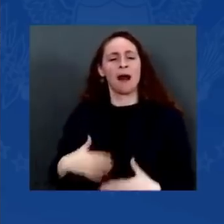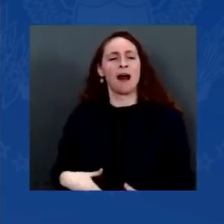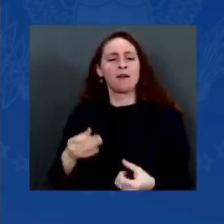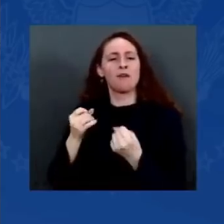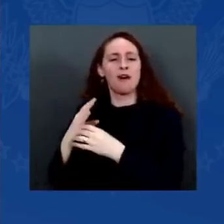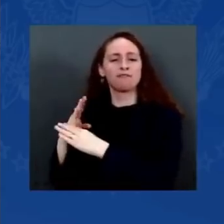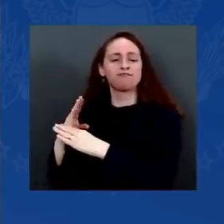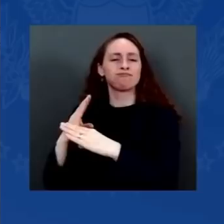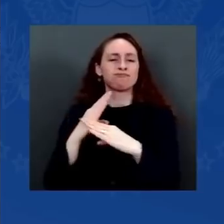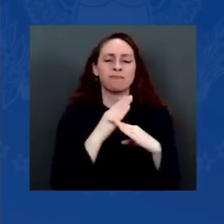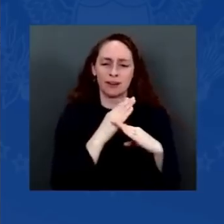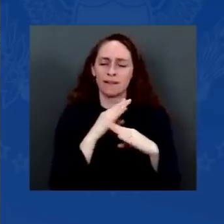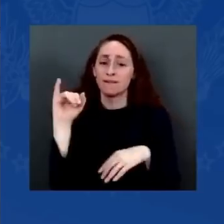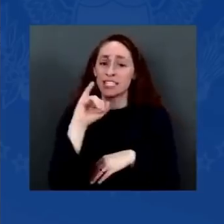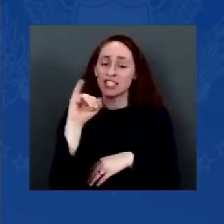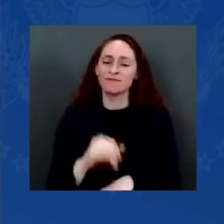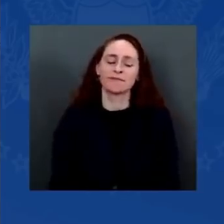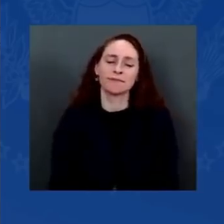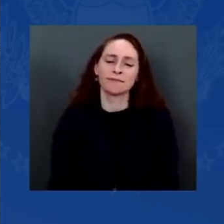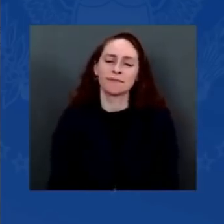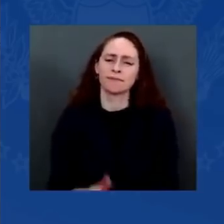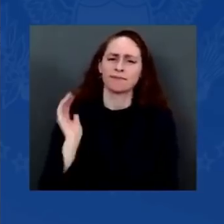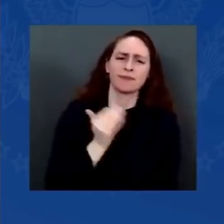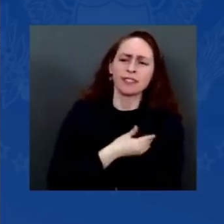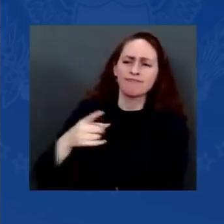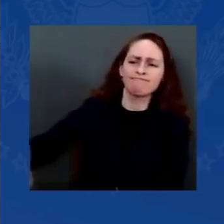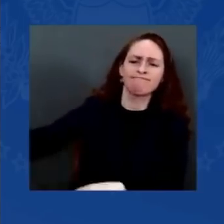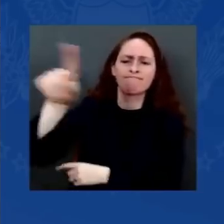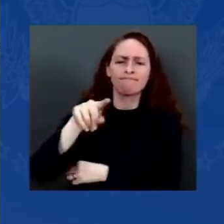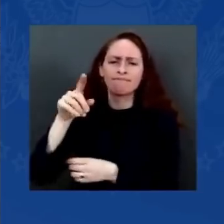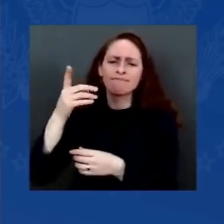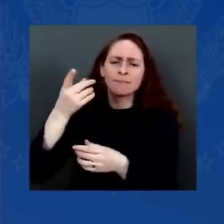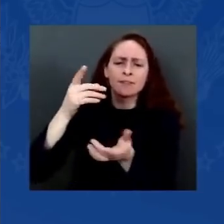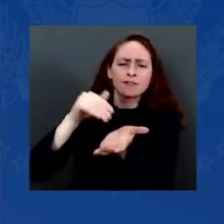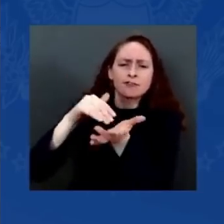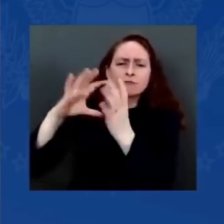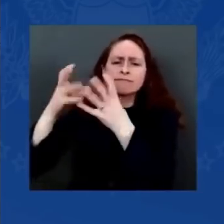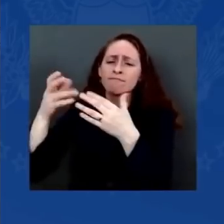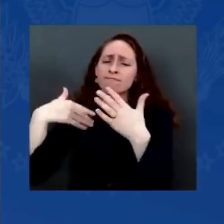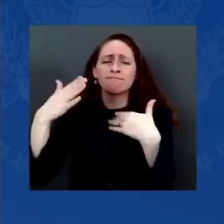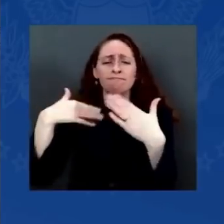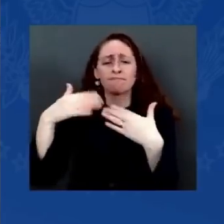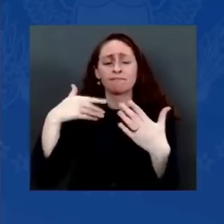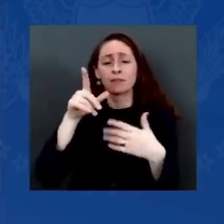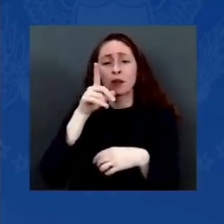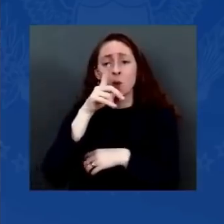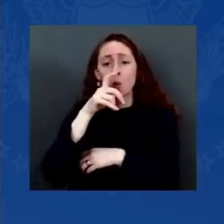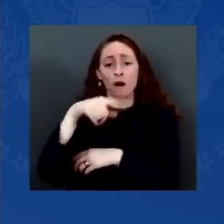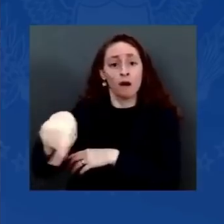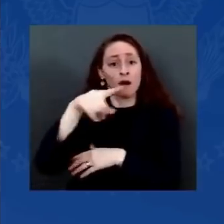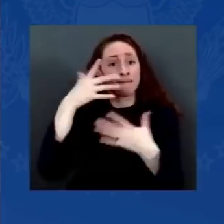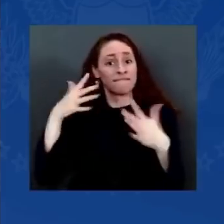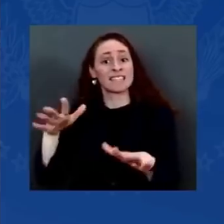fully vaccinated, you should wear a mask when indoors and in public settings. Wearing a mask provides extra protection for you and